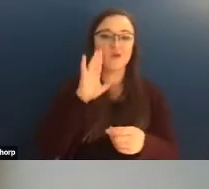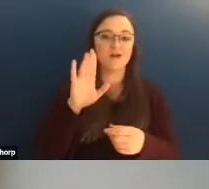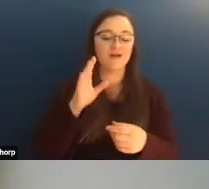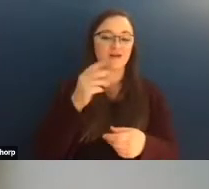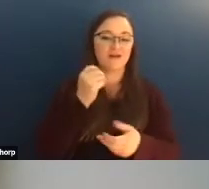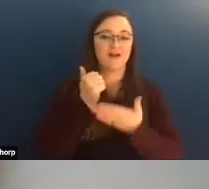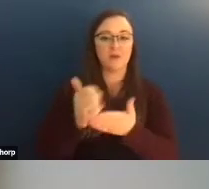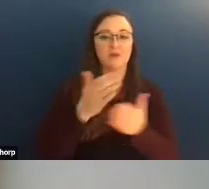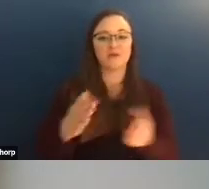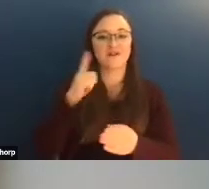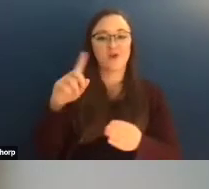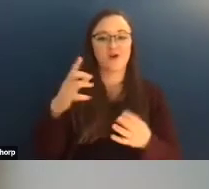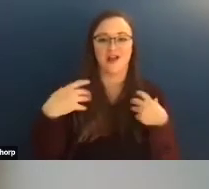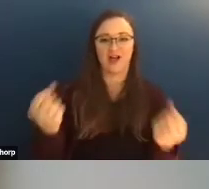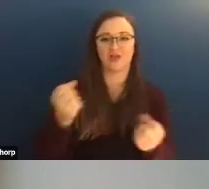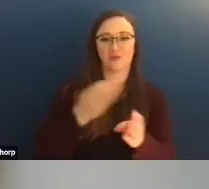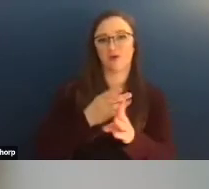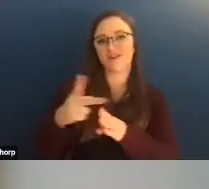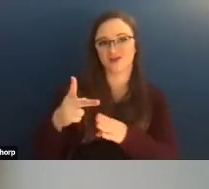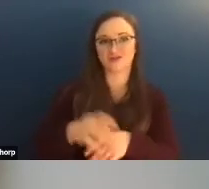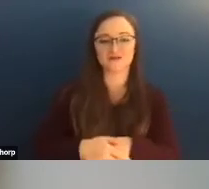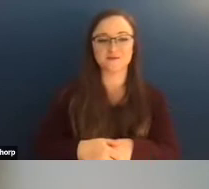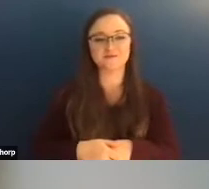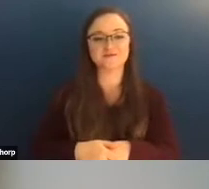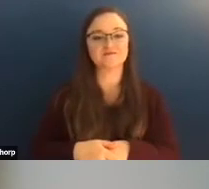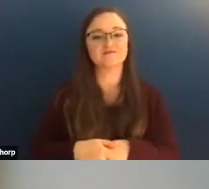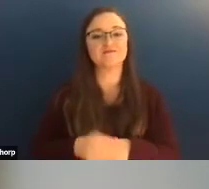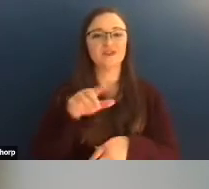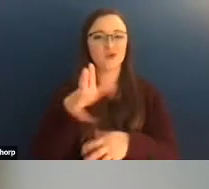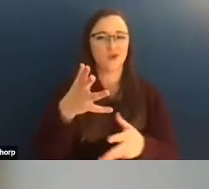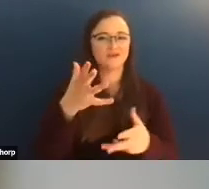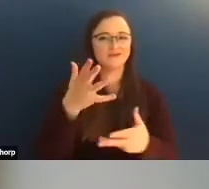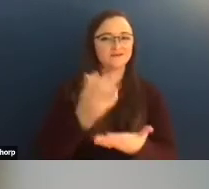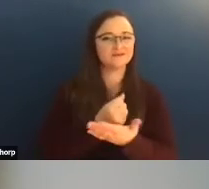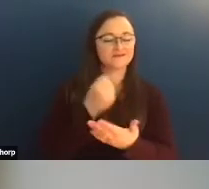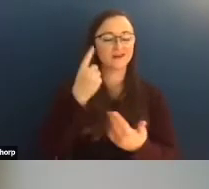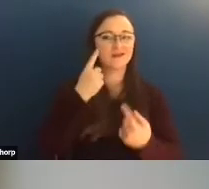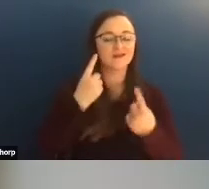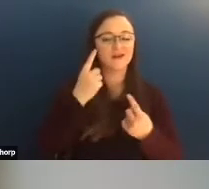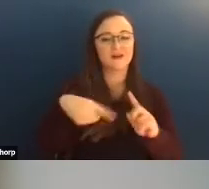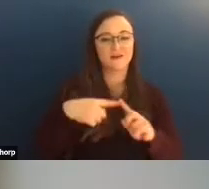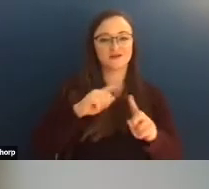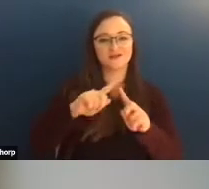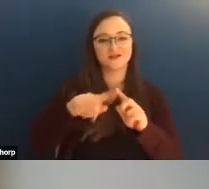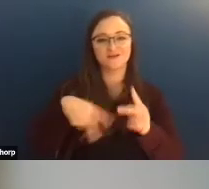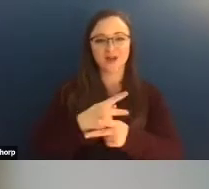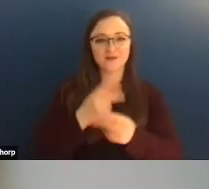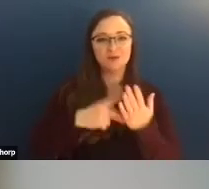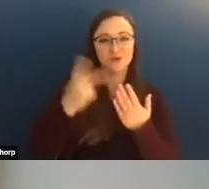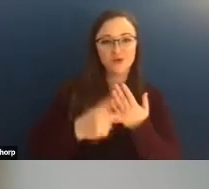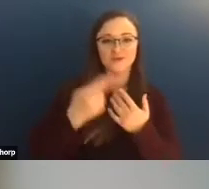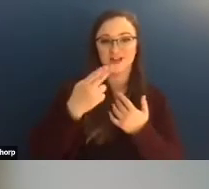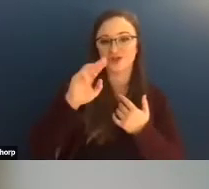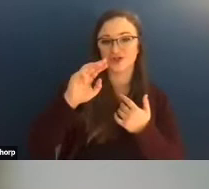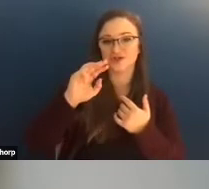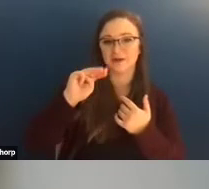know, you want to think about probably include community college enrichment program, is HPED or other programs